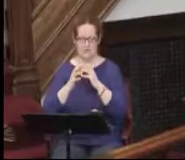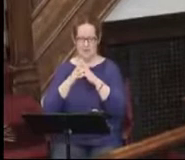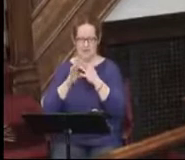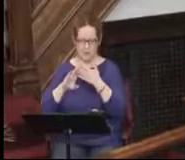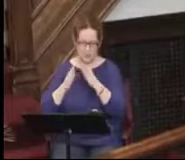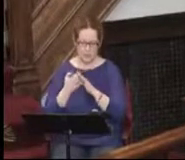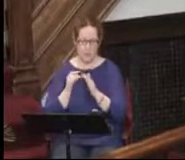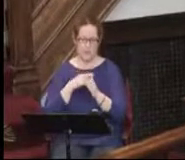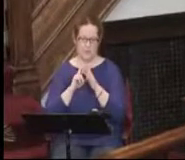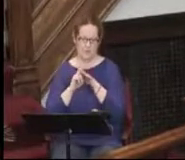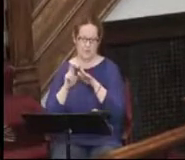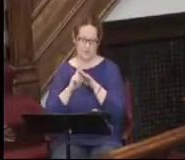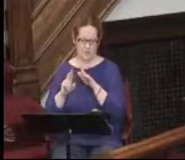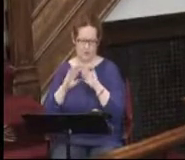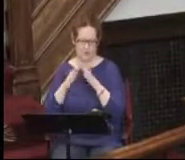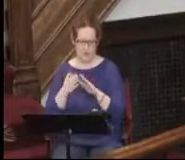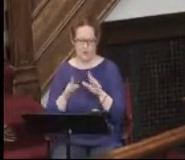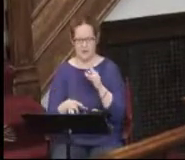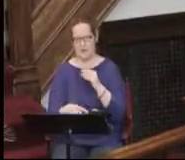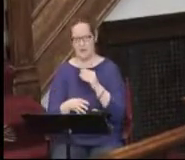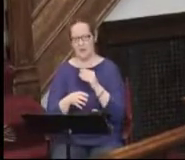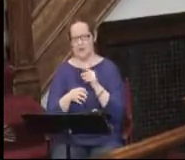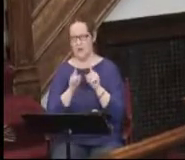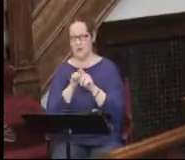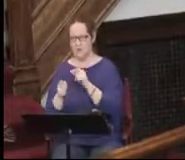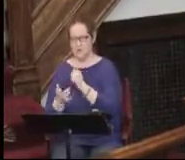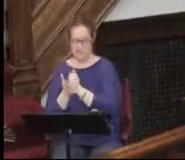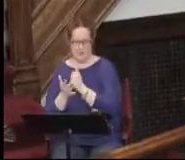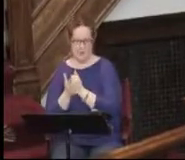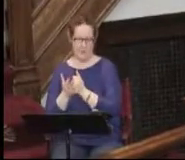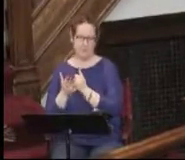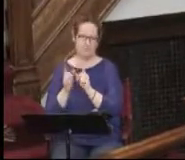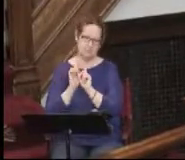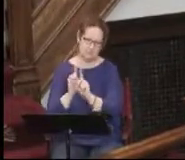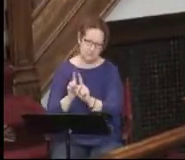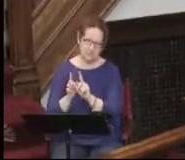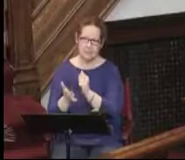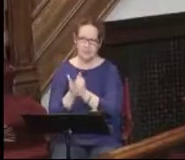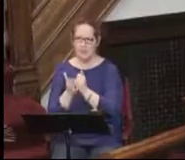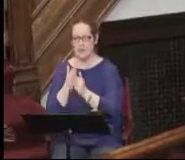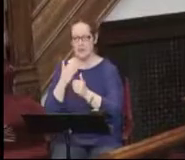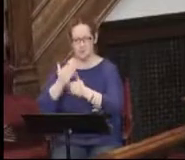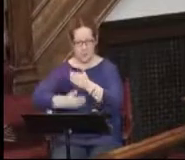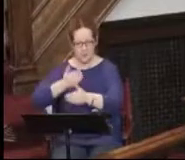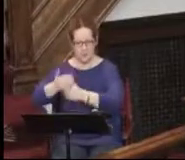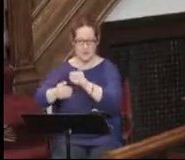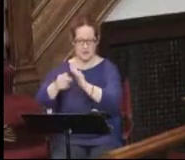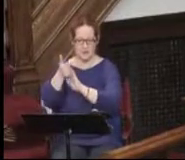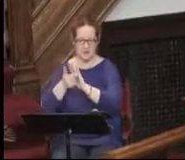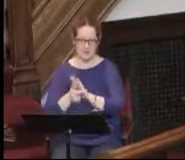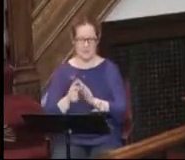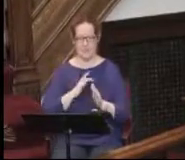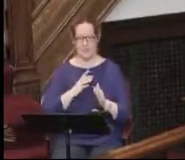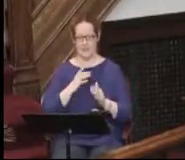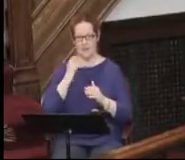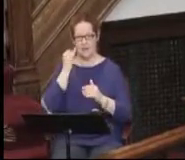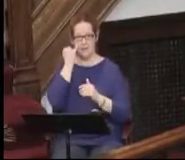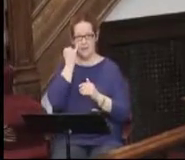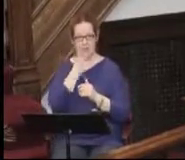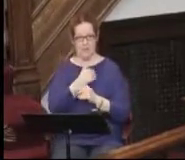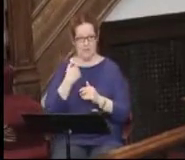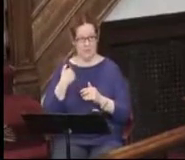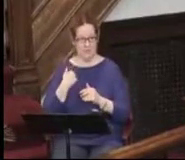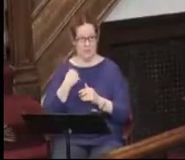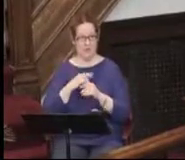the refugee community, as well as to help to be with them and walk with them and guide them through the process. I ask now, if you are a member of